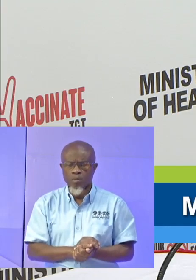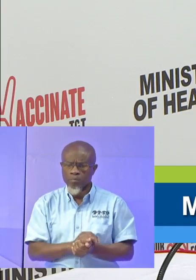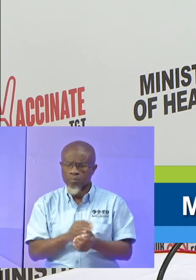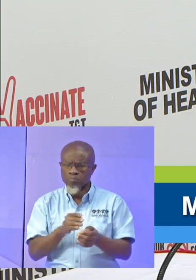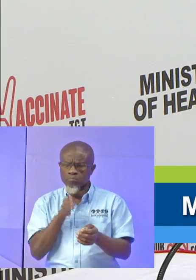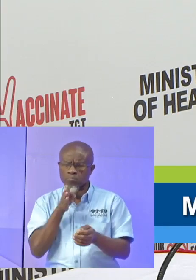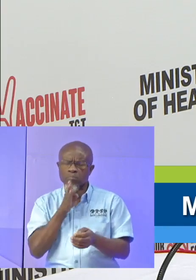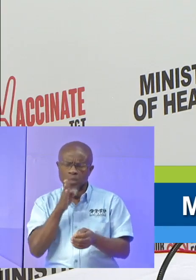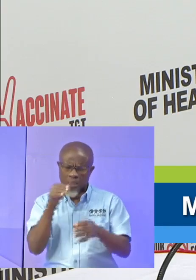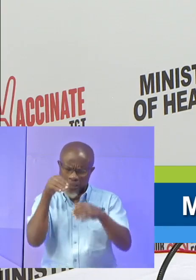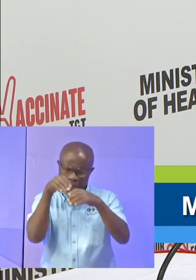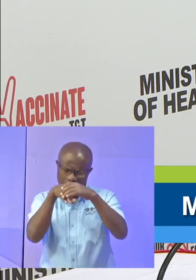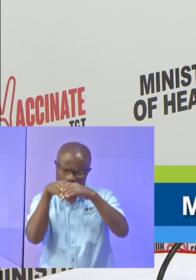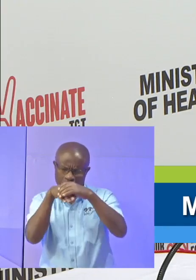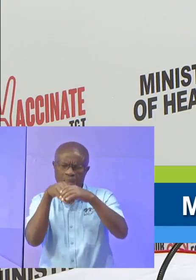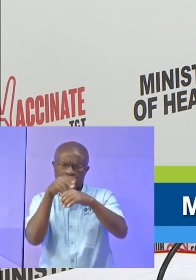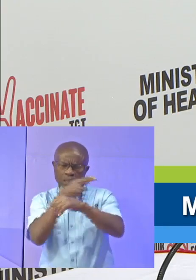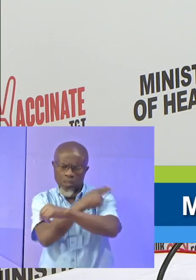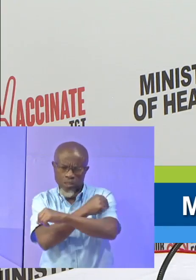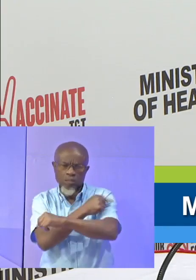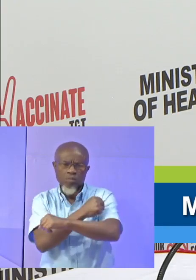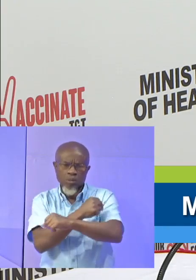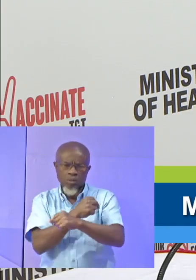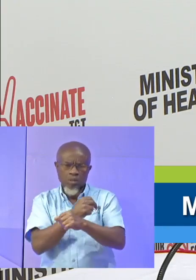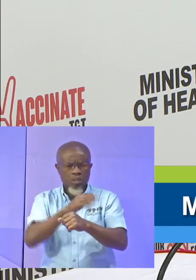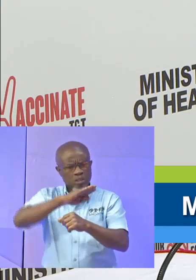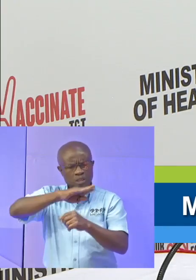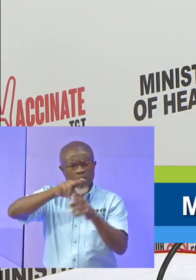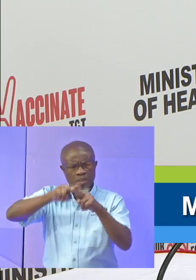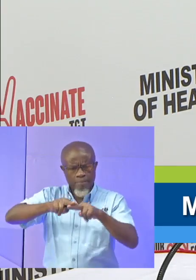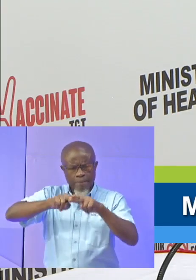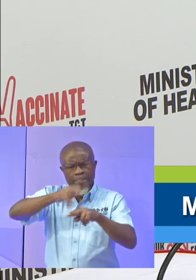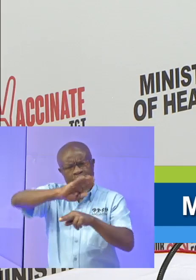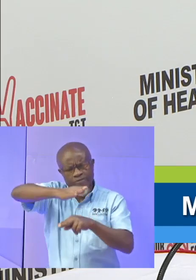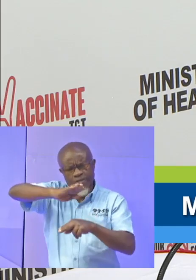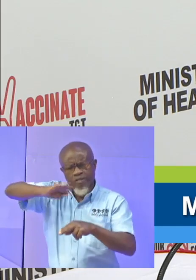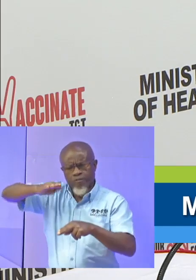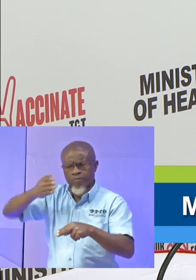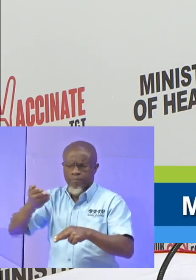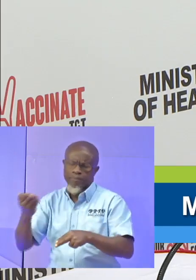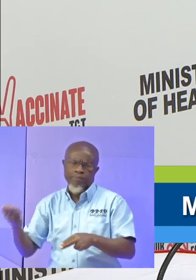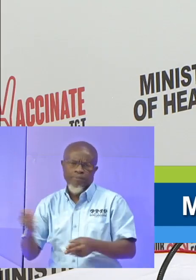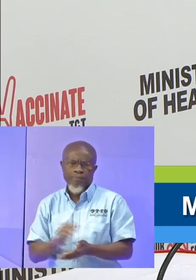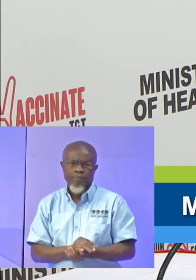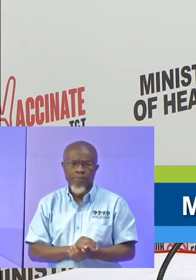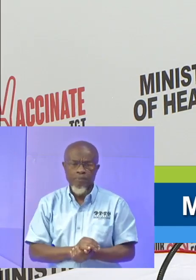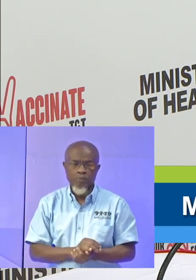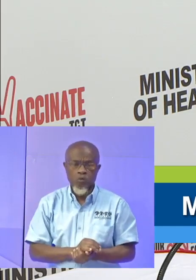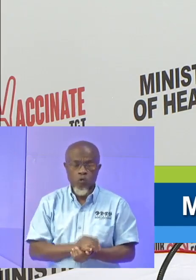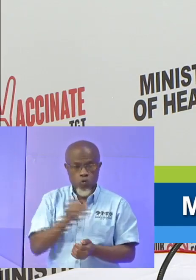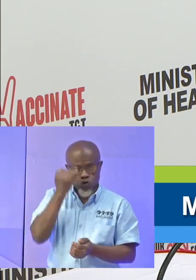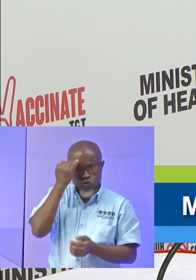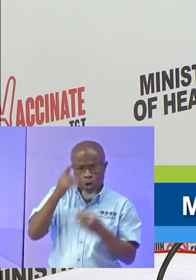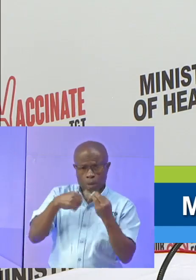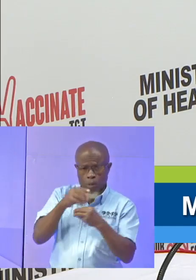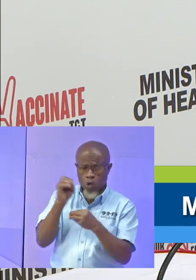right? Knowing what we know about the Omicron variant in terms of the severity of disease, certainly it can